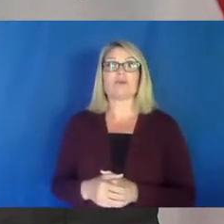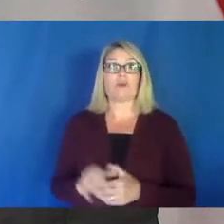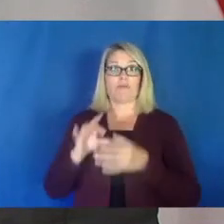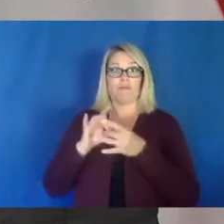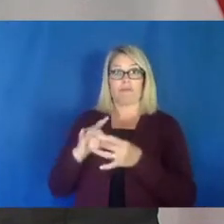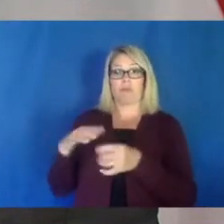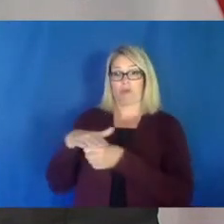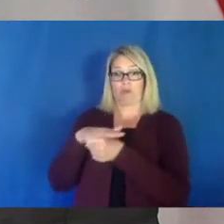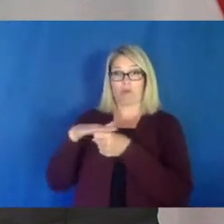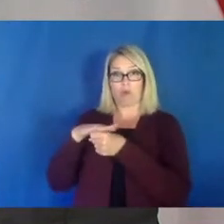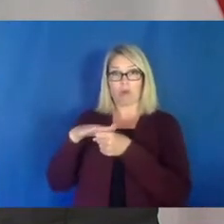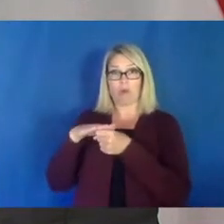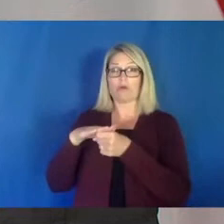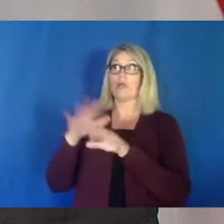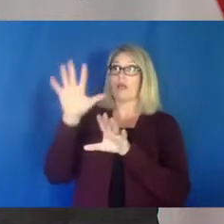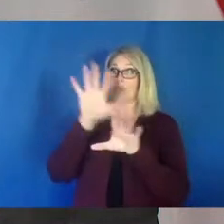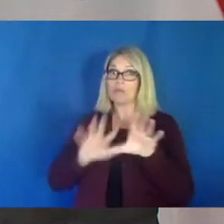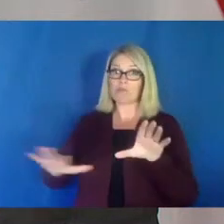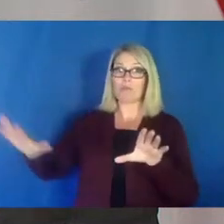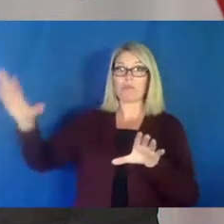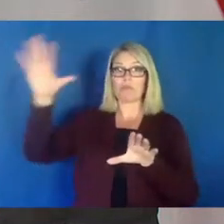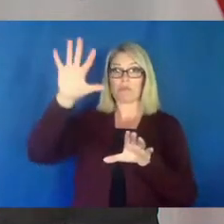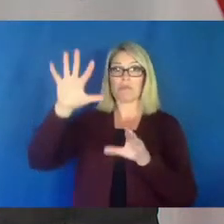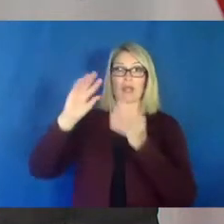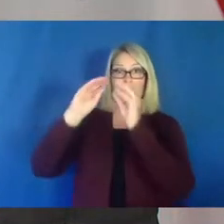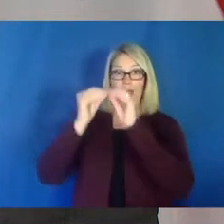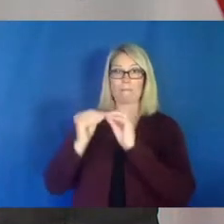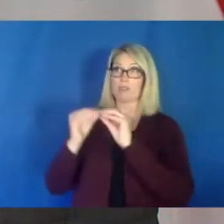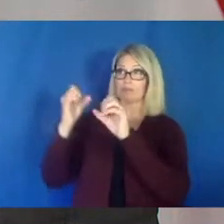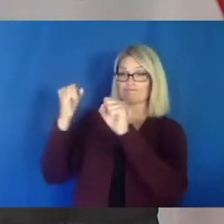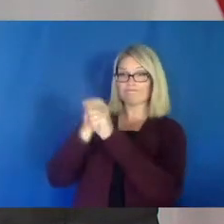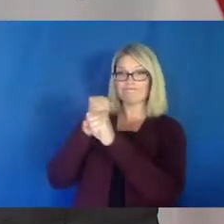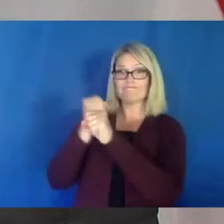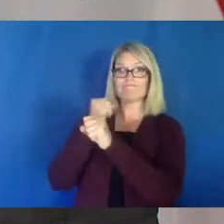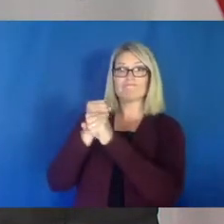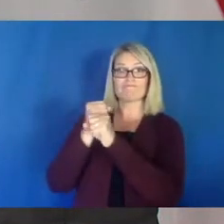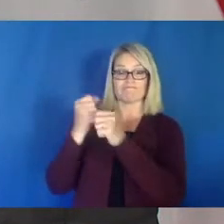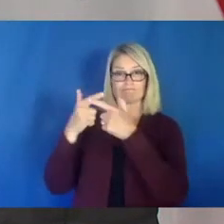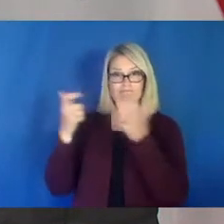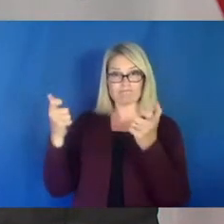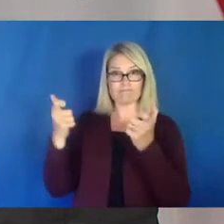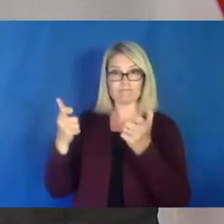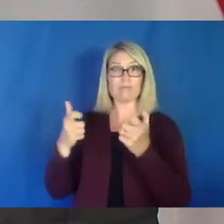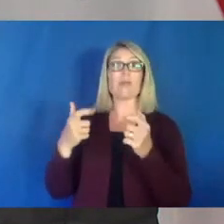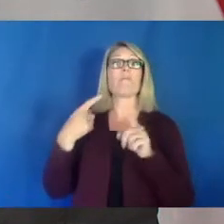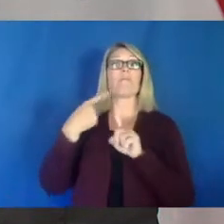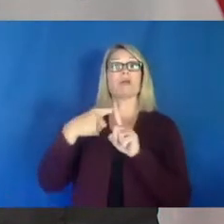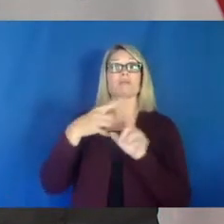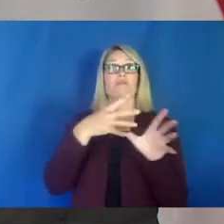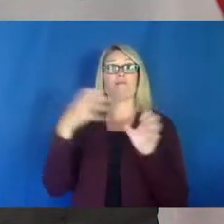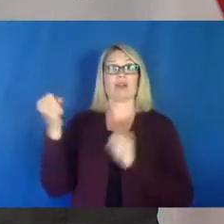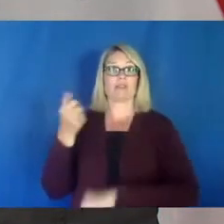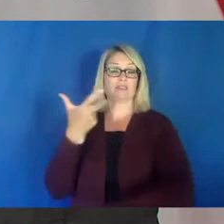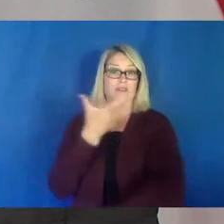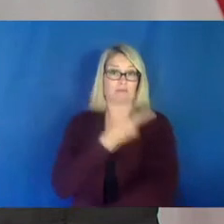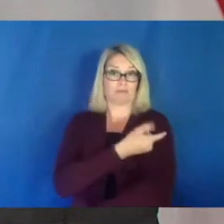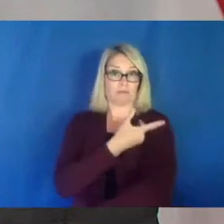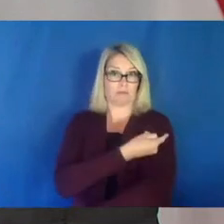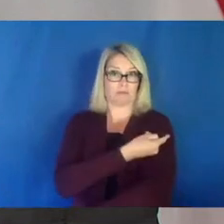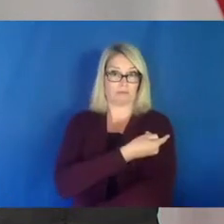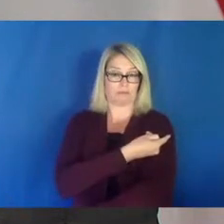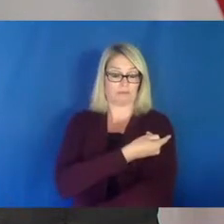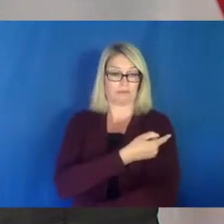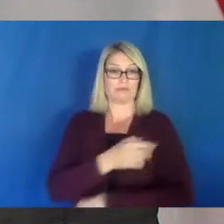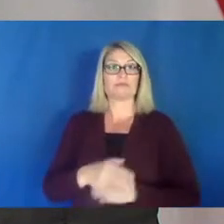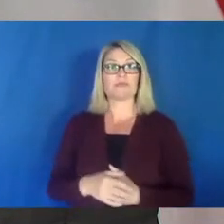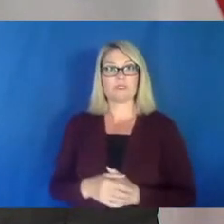regional, and national epidemiology, along with our rapidly increasing vaccination numbers, we will be moving